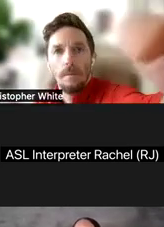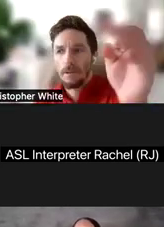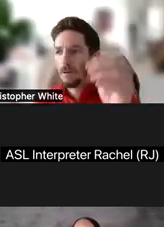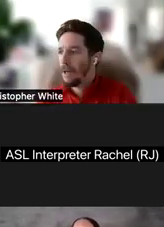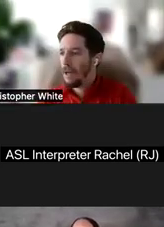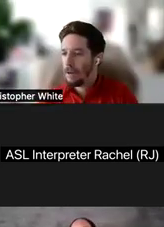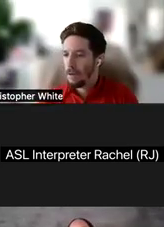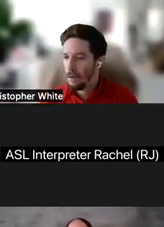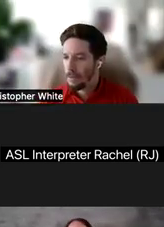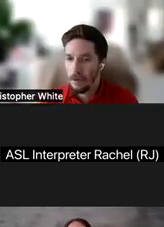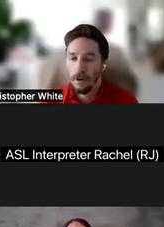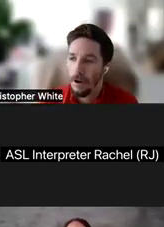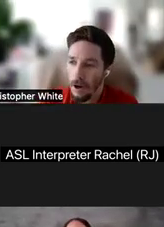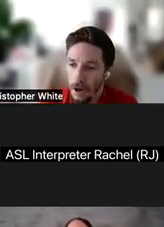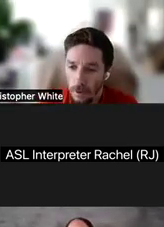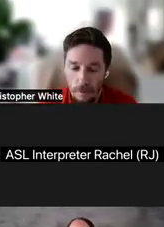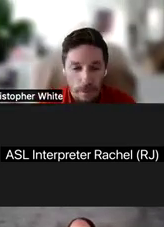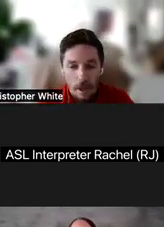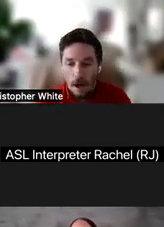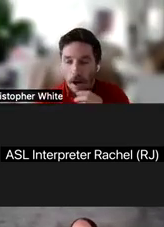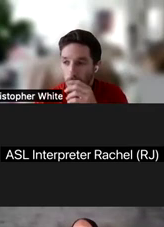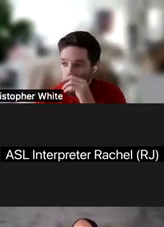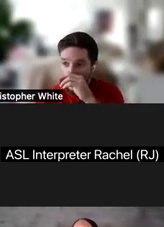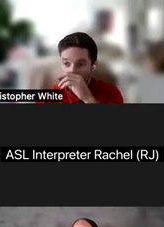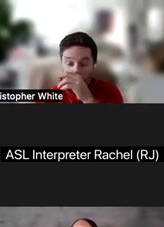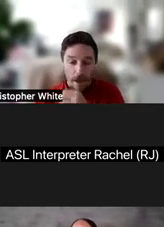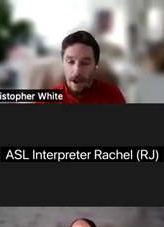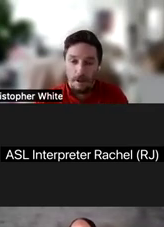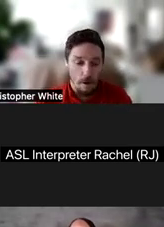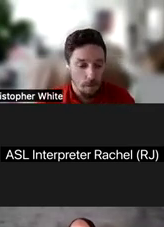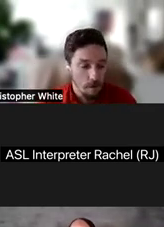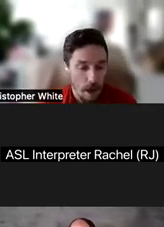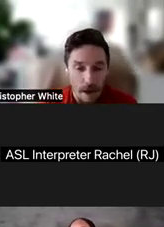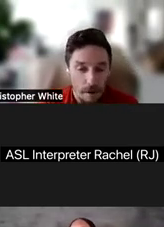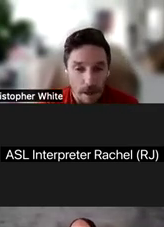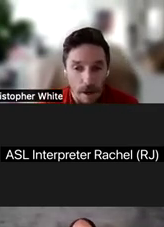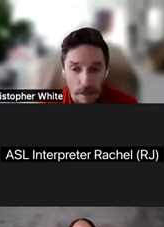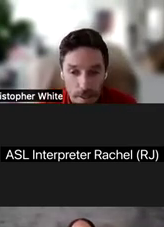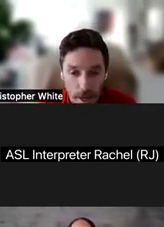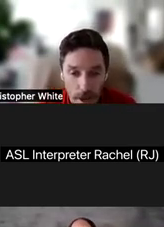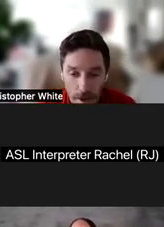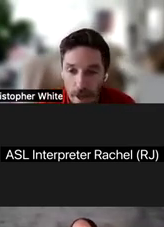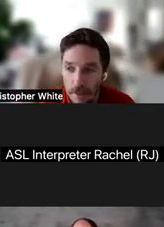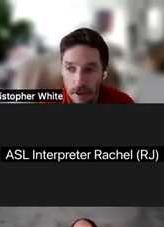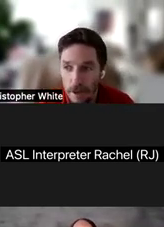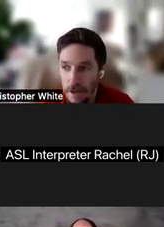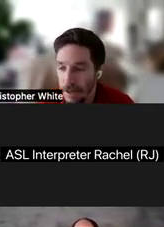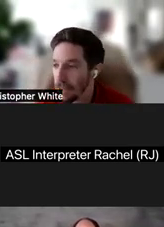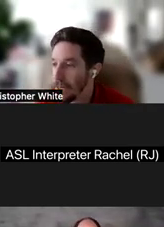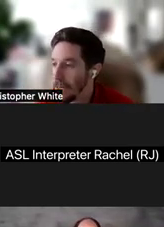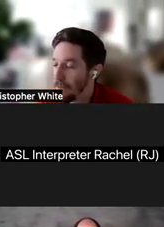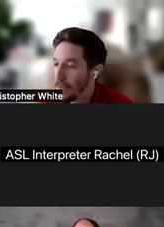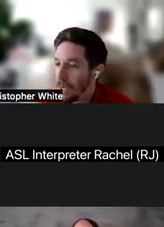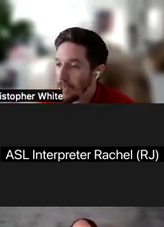There you are. Not sure if that helped. Okay, all right, great. Well, but yeah, as always, we rely heavily on ECA and the